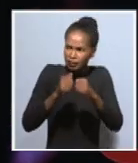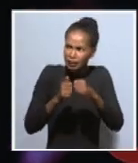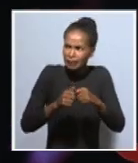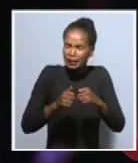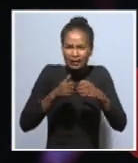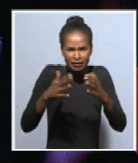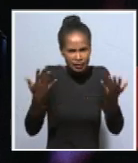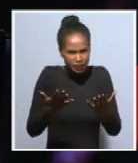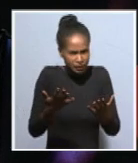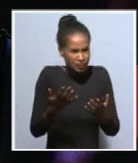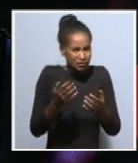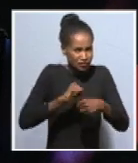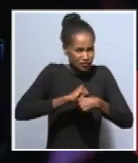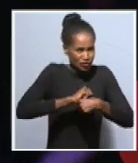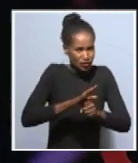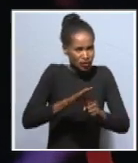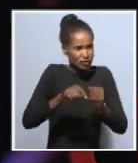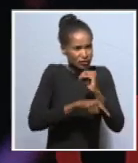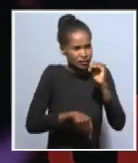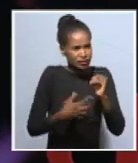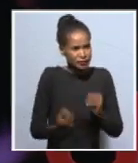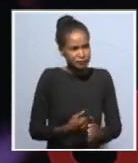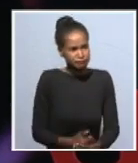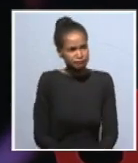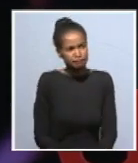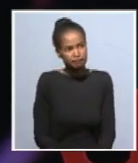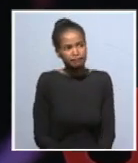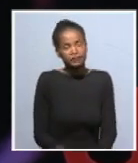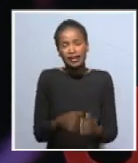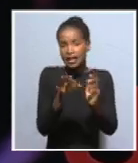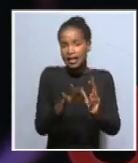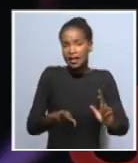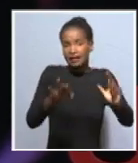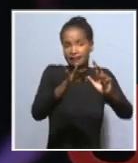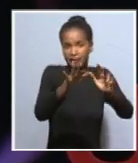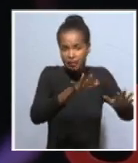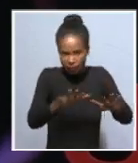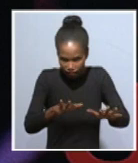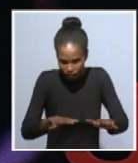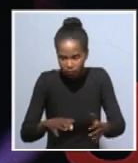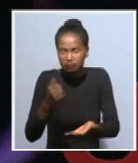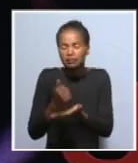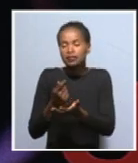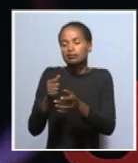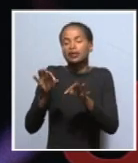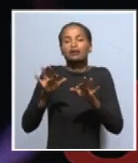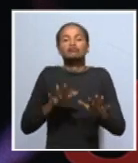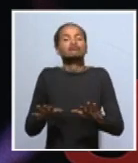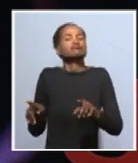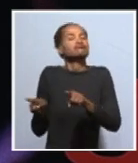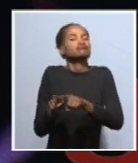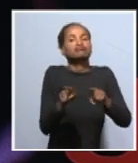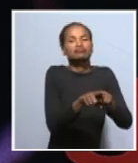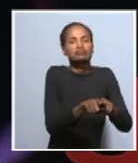when farmers who are our clients are affected, of course the bank naturally will be impacted. So